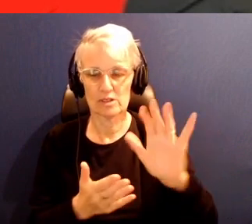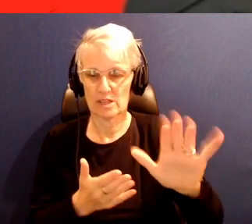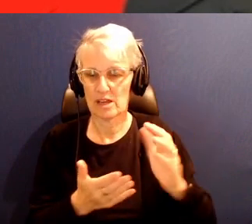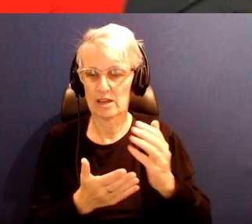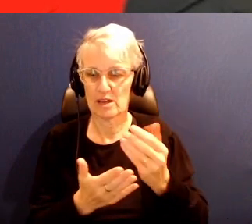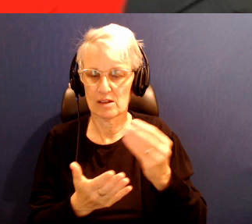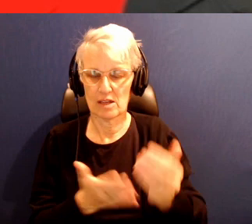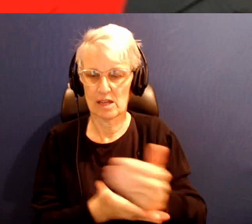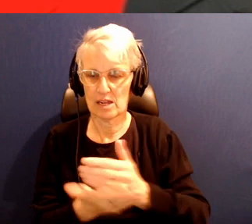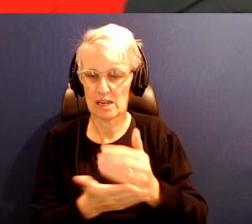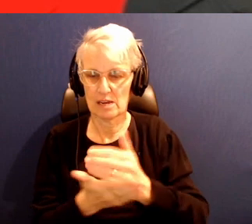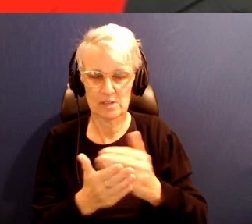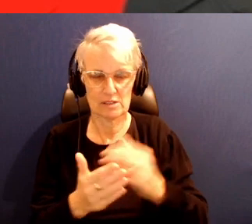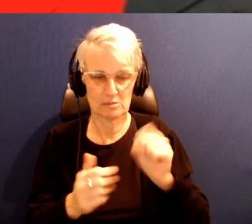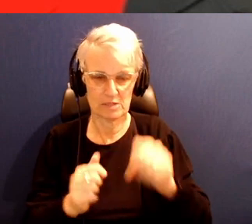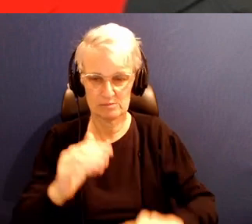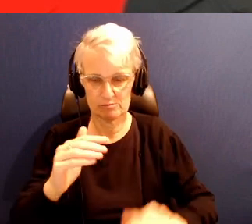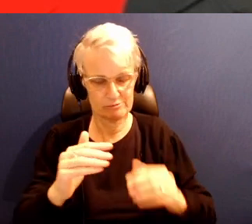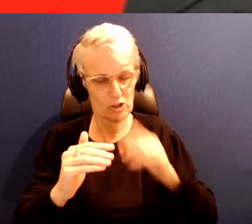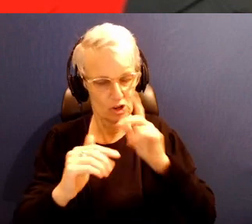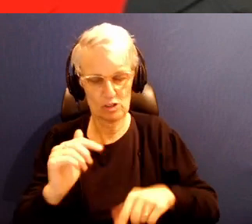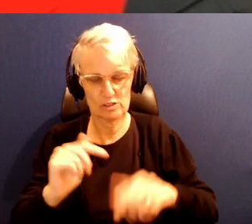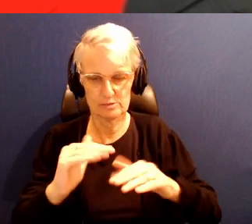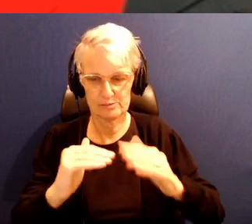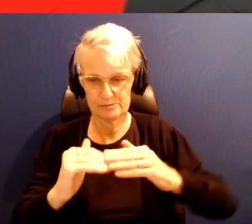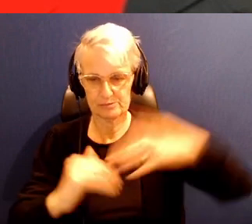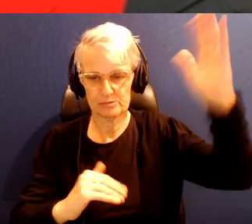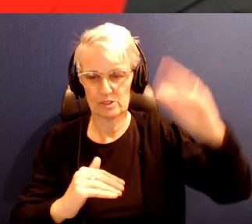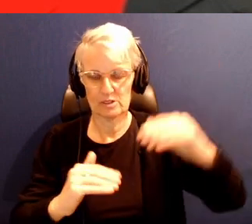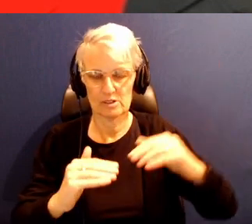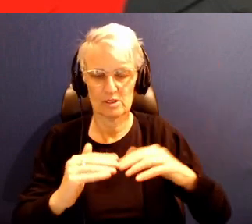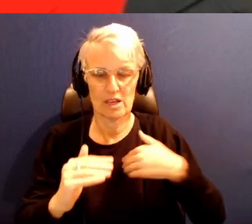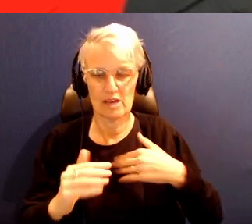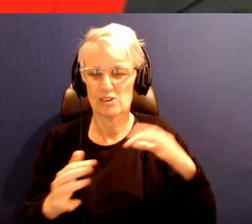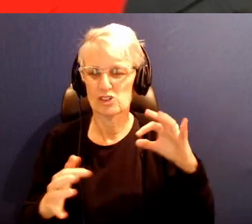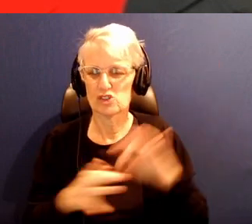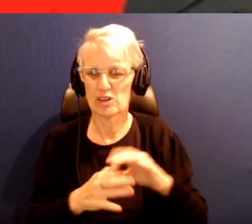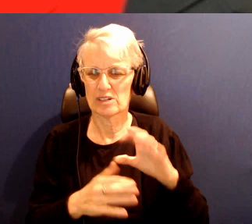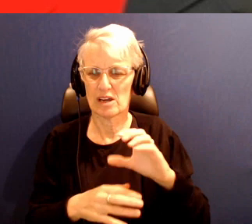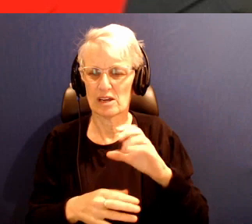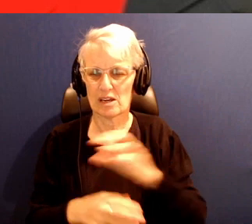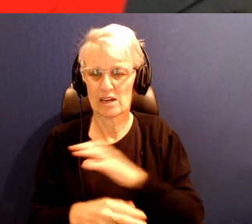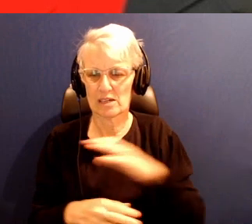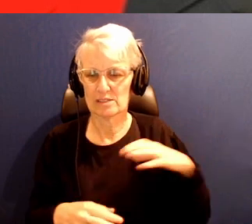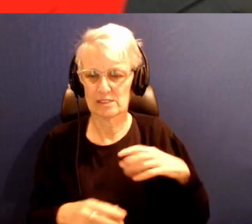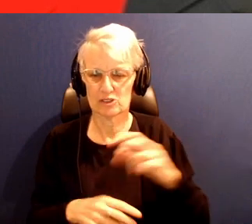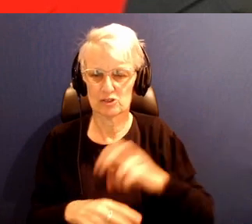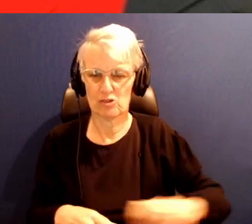may not exceed the thresholds set by the National Joint Council's Travel Directive.